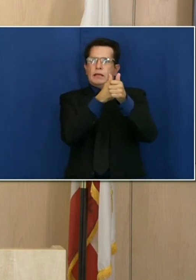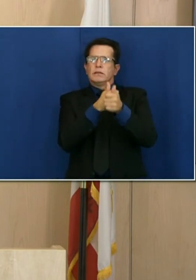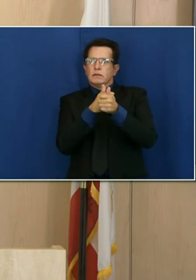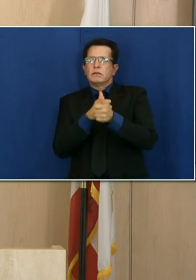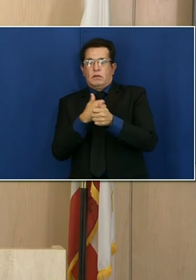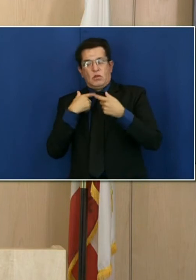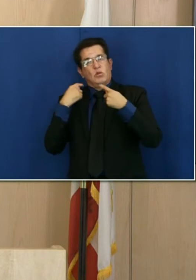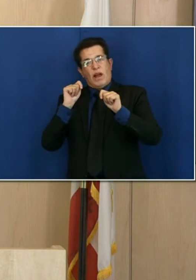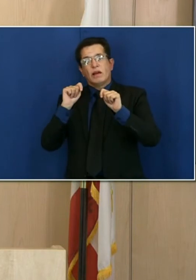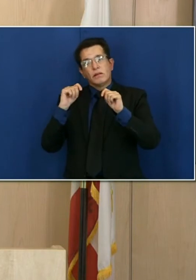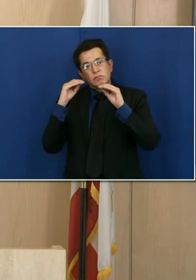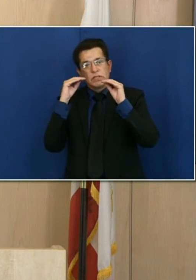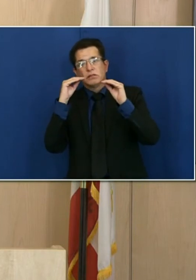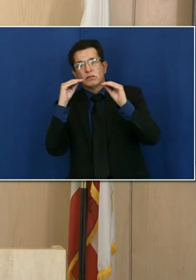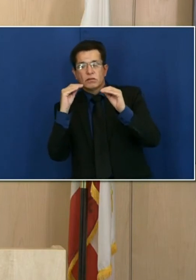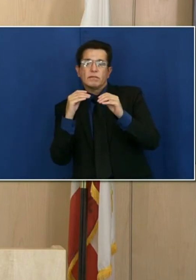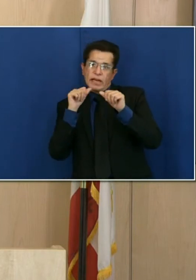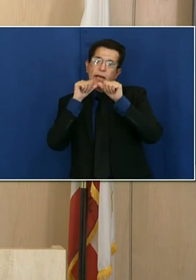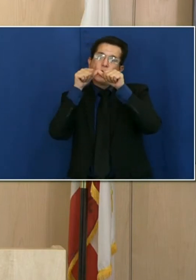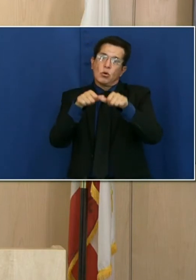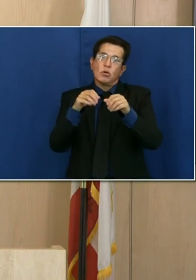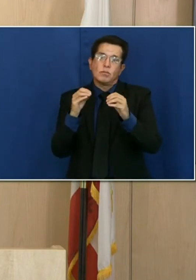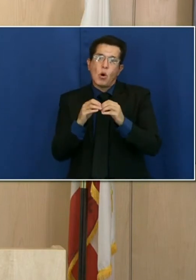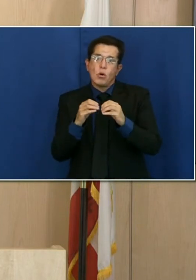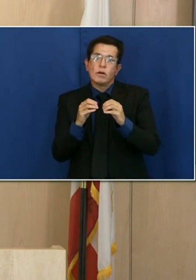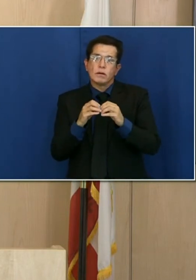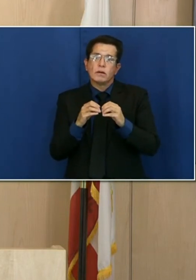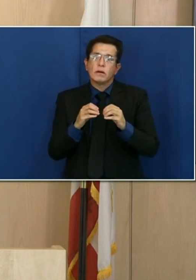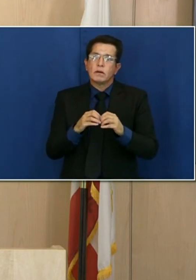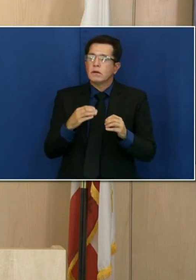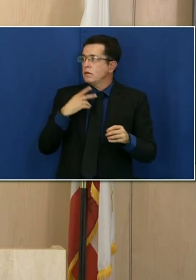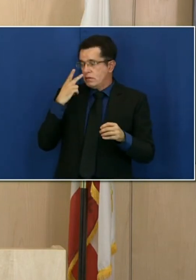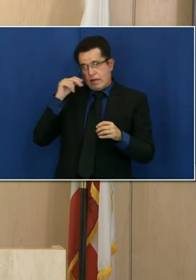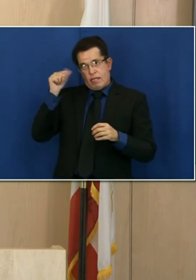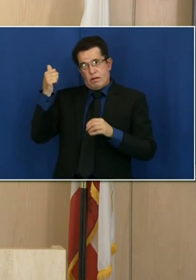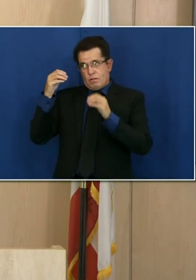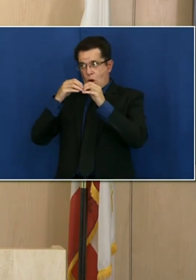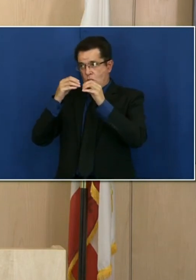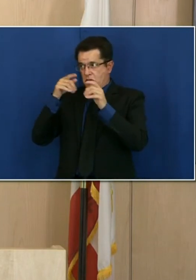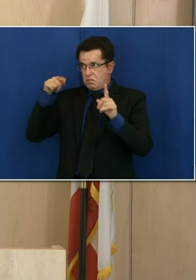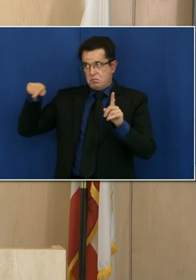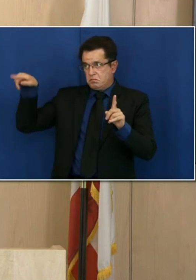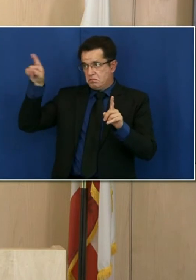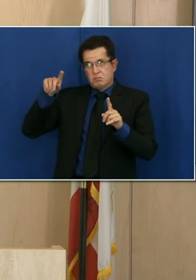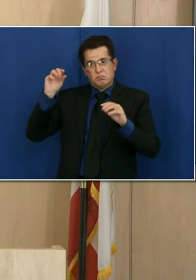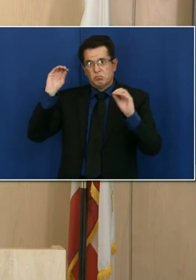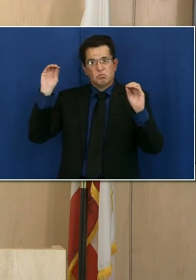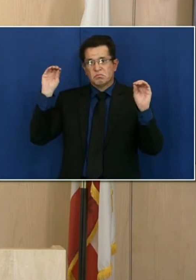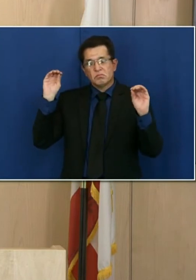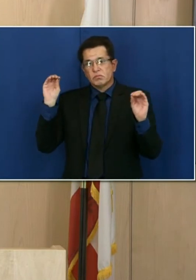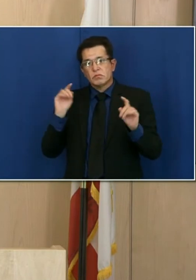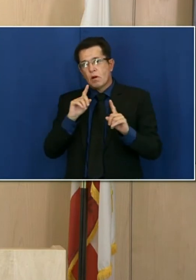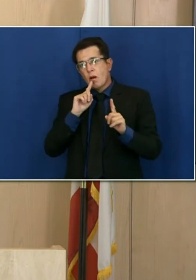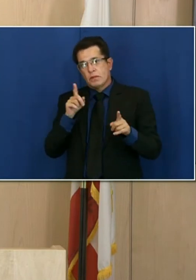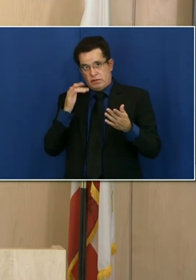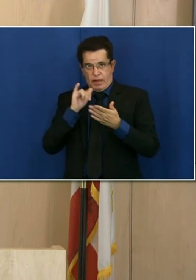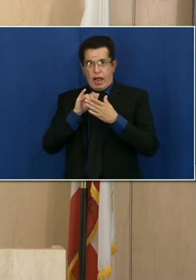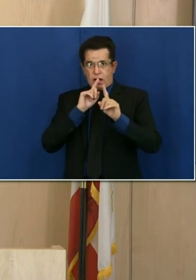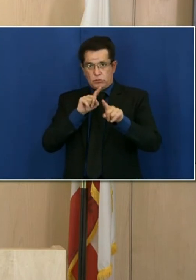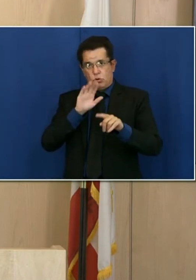that vein. Let me check and see if any of my colleagues have any additional comments they want to make. Okay, does that answer your